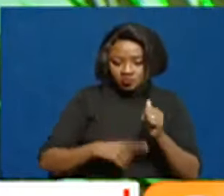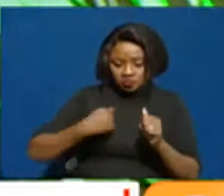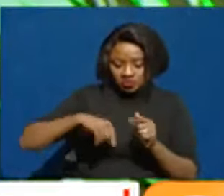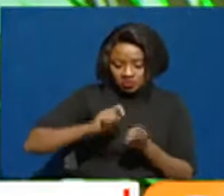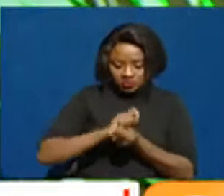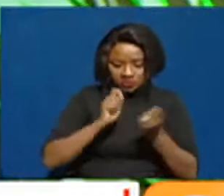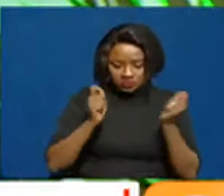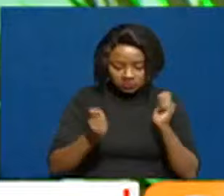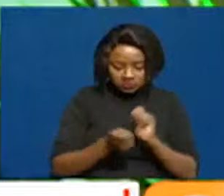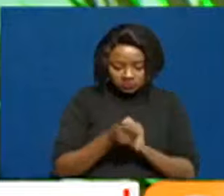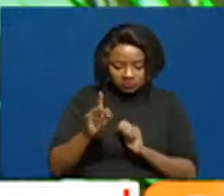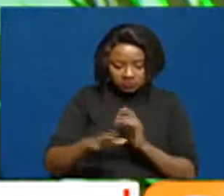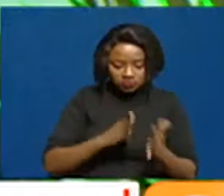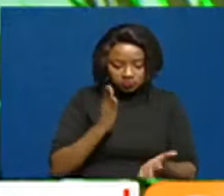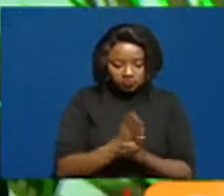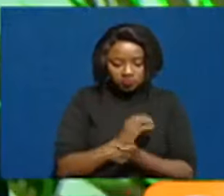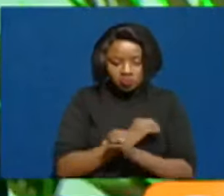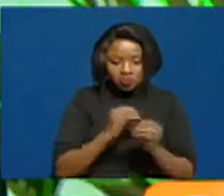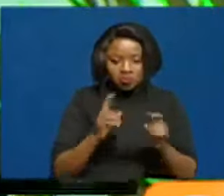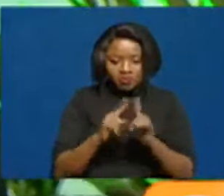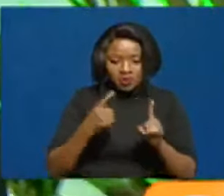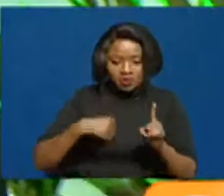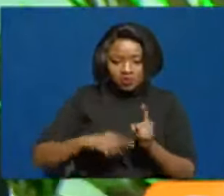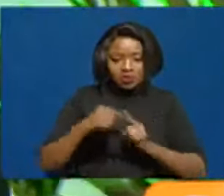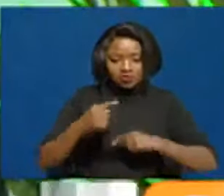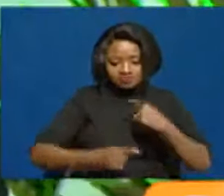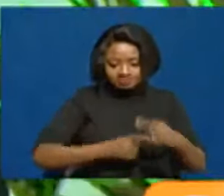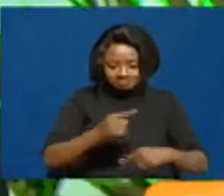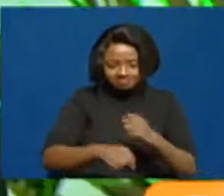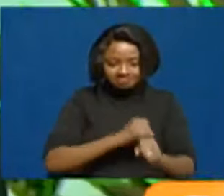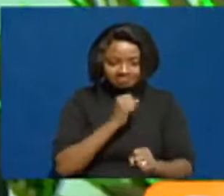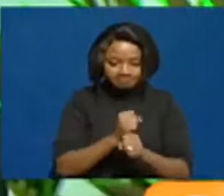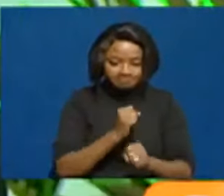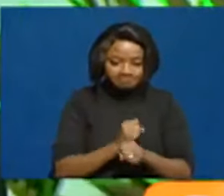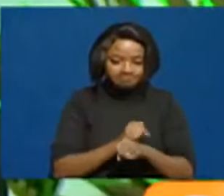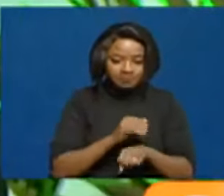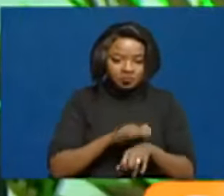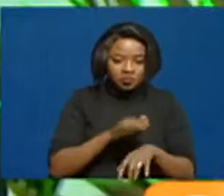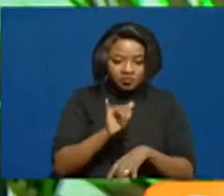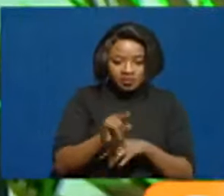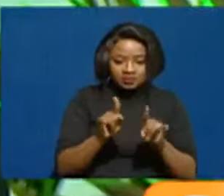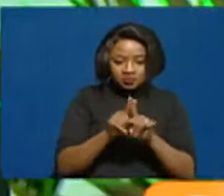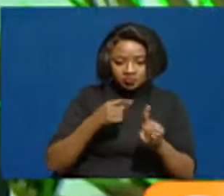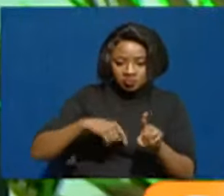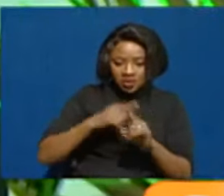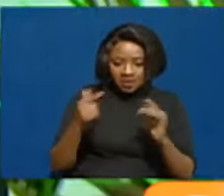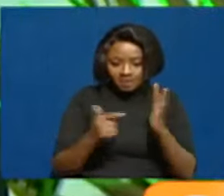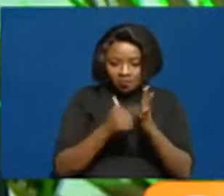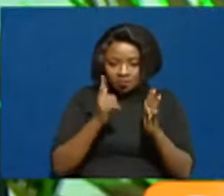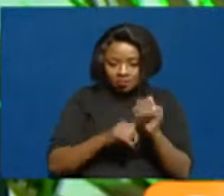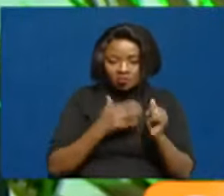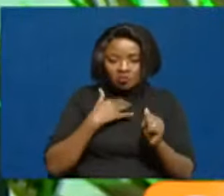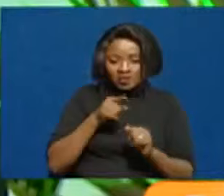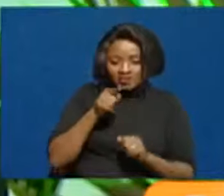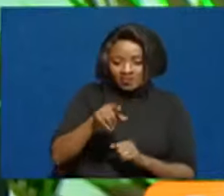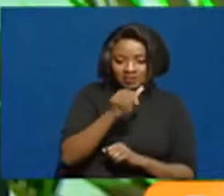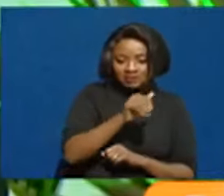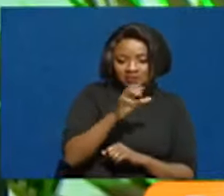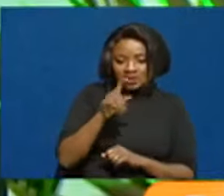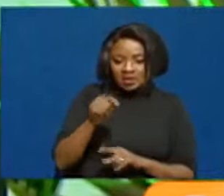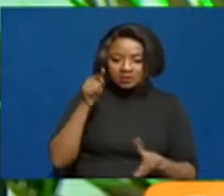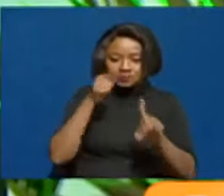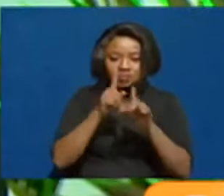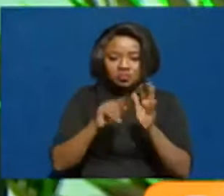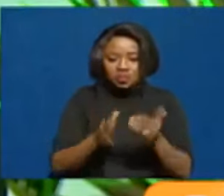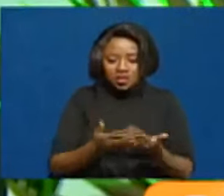reality, but we are working on it. And we are saying this act will help us to ensure that all the